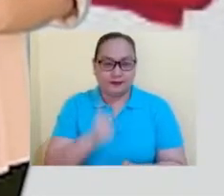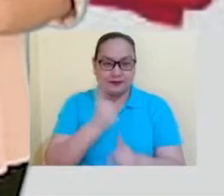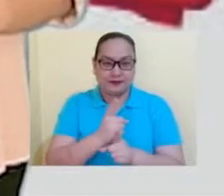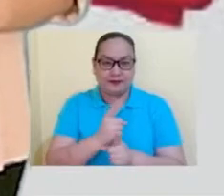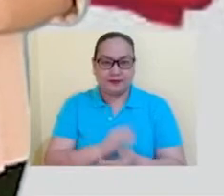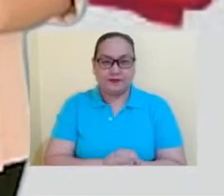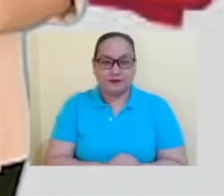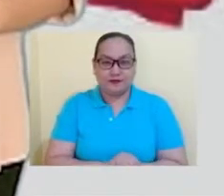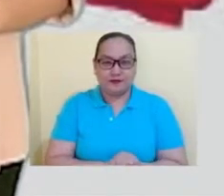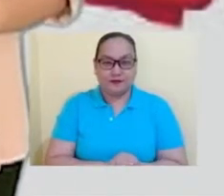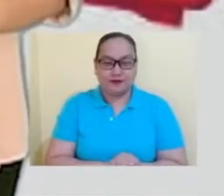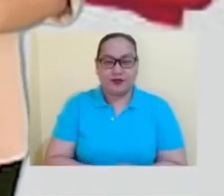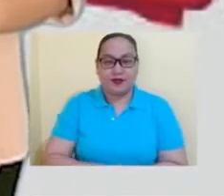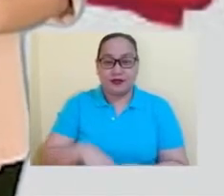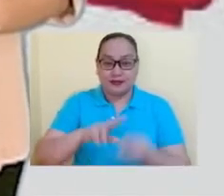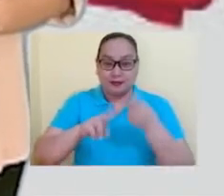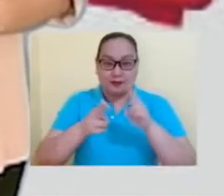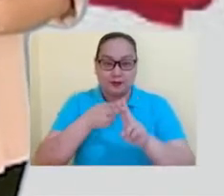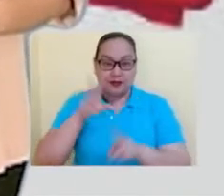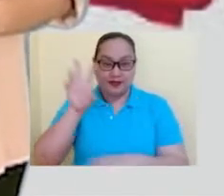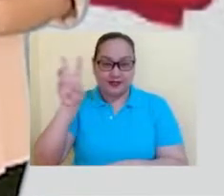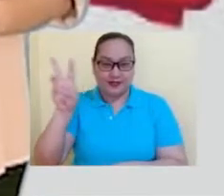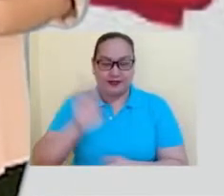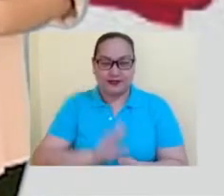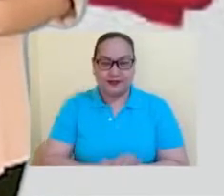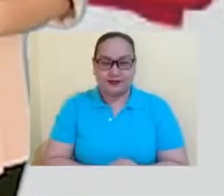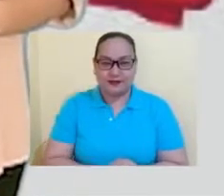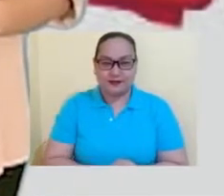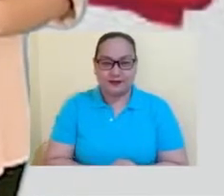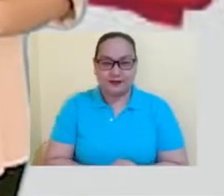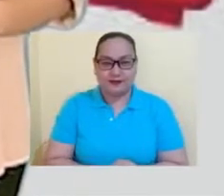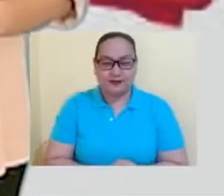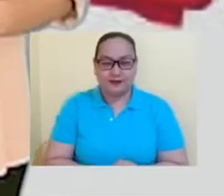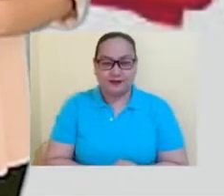Far out! The answer is step number 6.